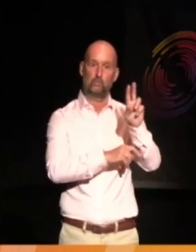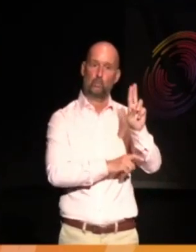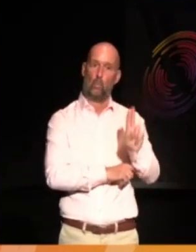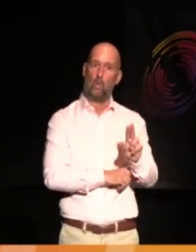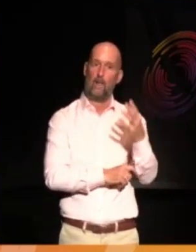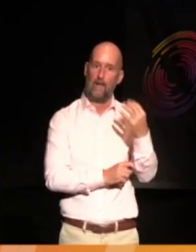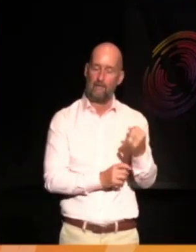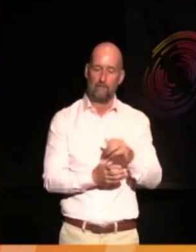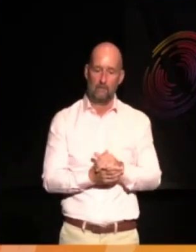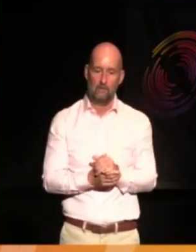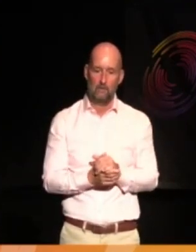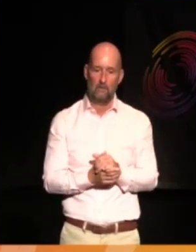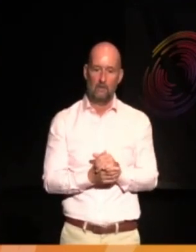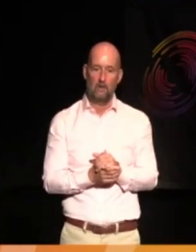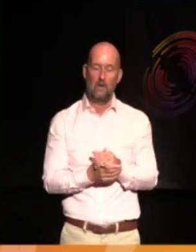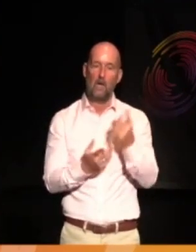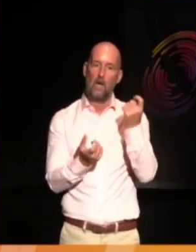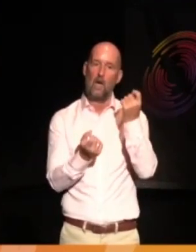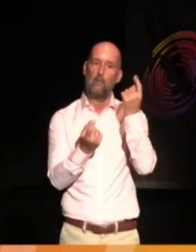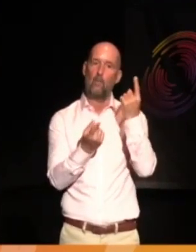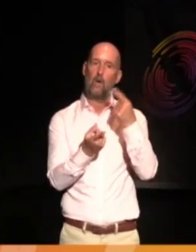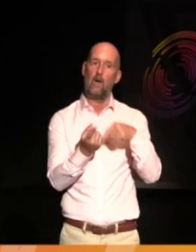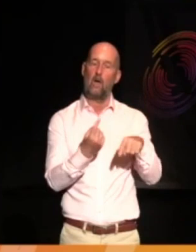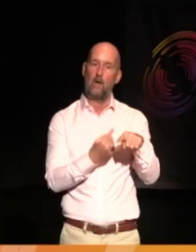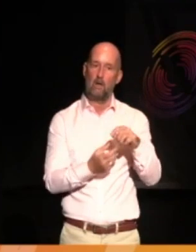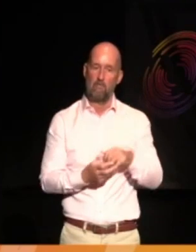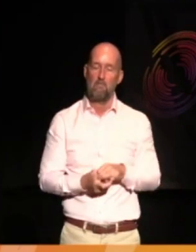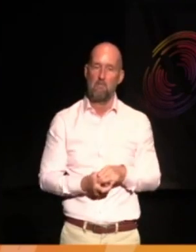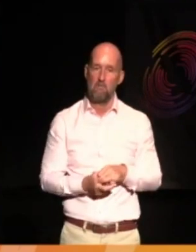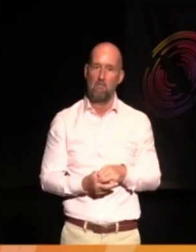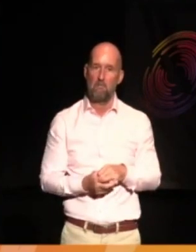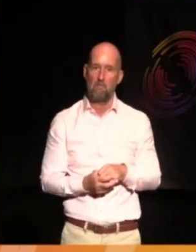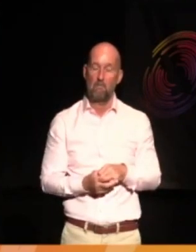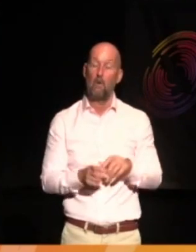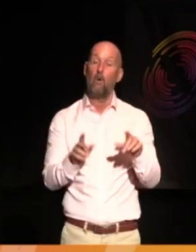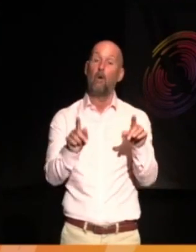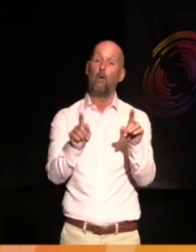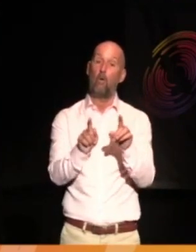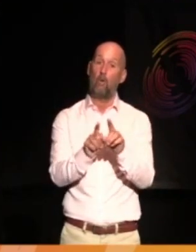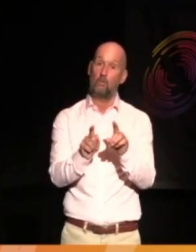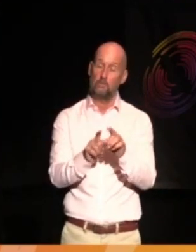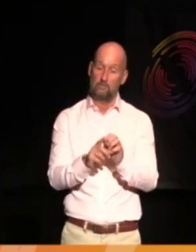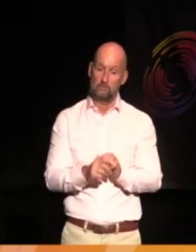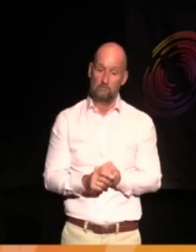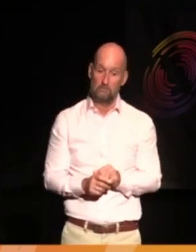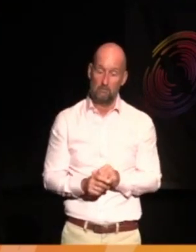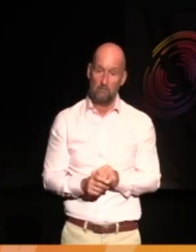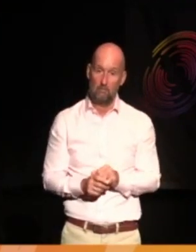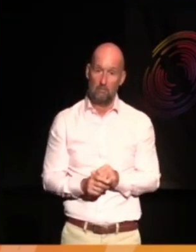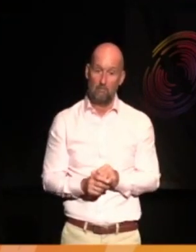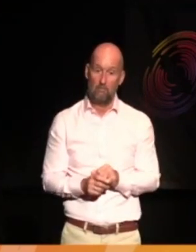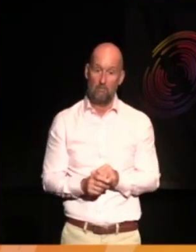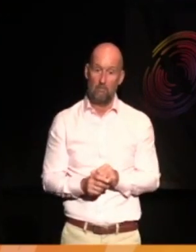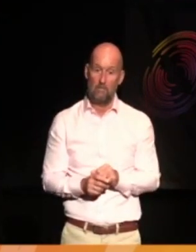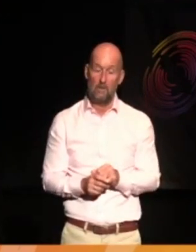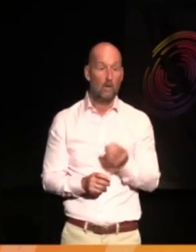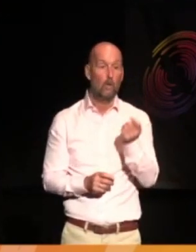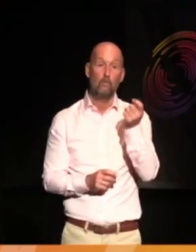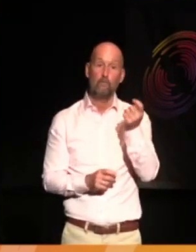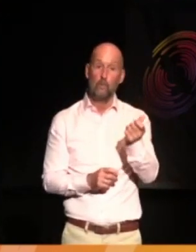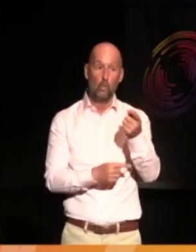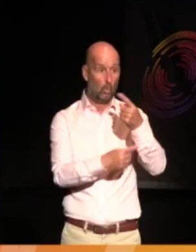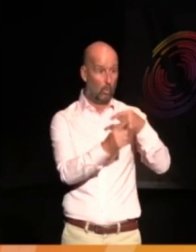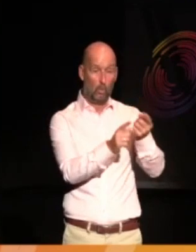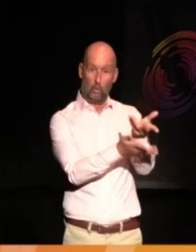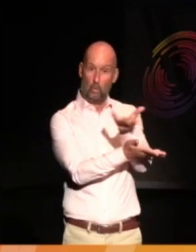And I was aware of it because the Kids of Colour campaign, but I'm also aware that it's something that so few people talk about, and it's